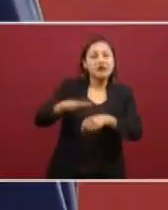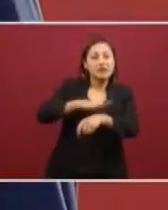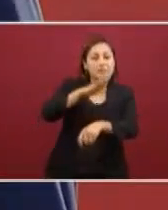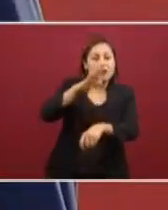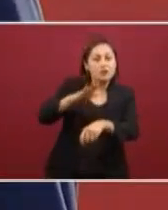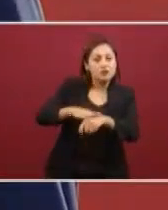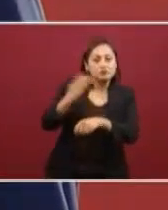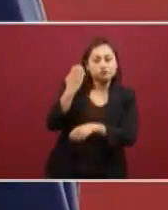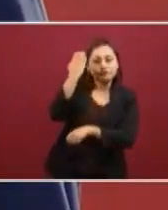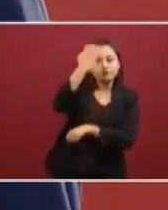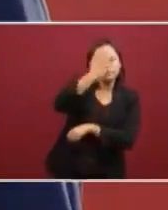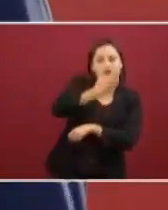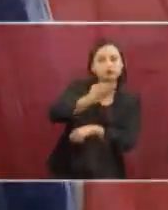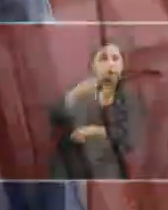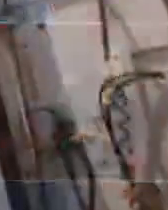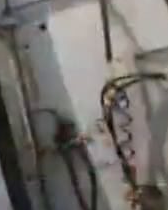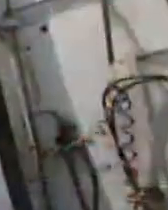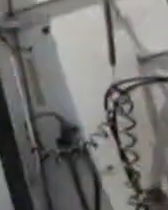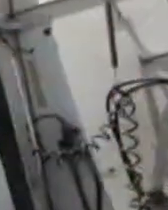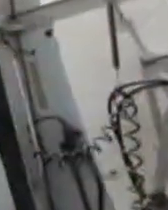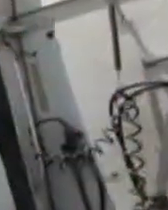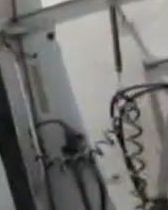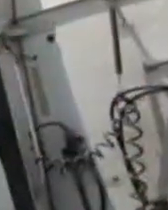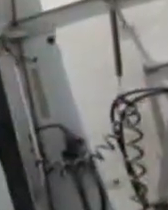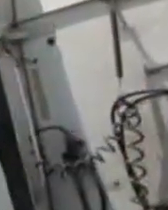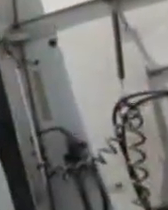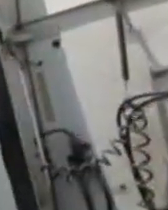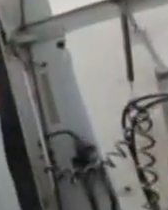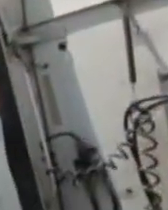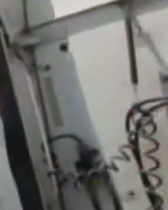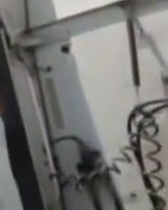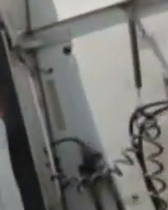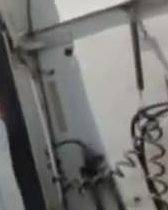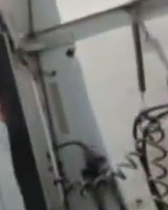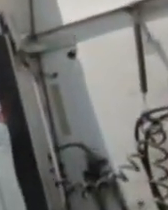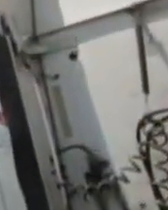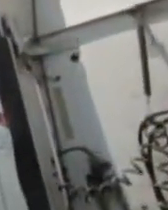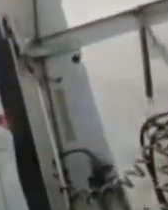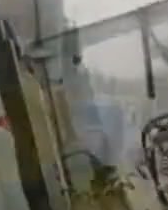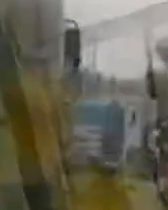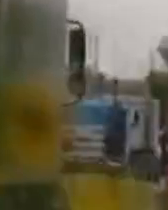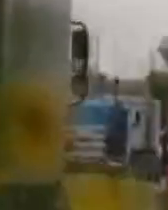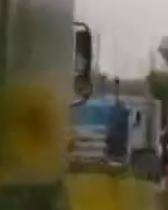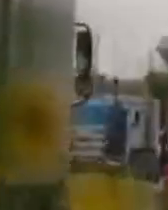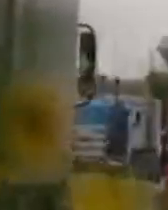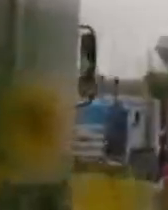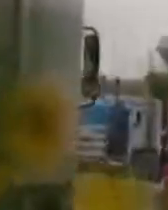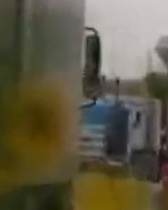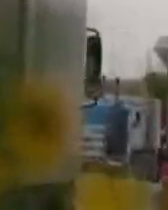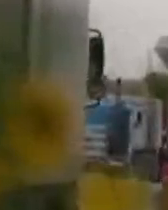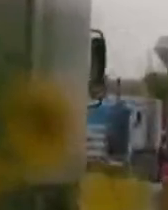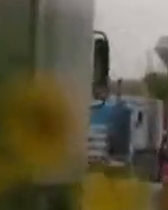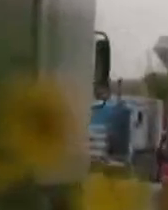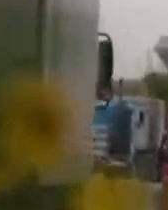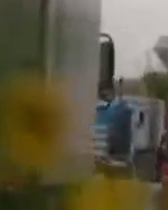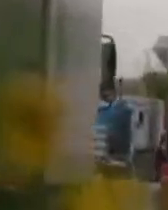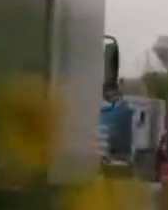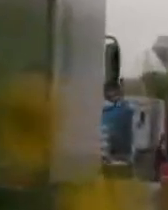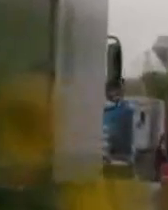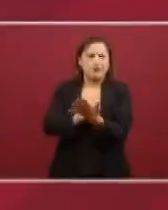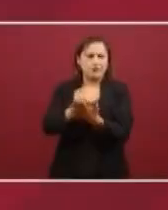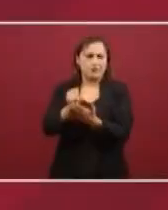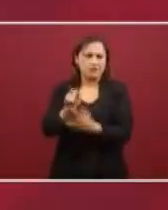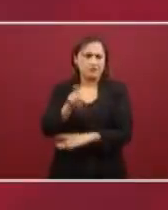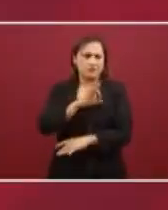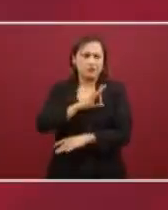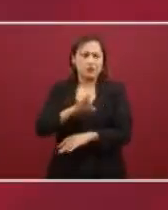wake of the U.S.'s plans for tariffs. He's hosting a rally in Tijuana, inviting governors from the country's 31 states and Mexico City to attend.